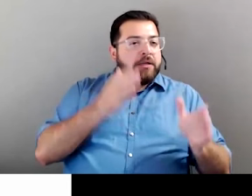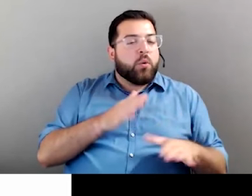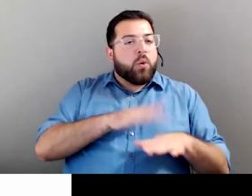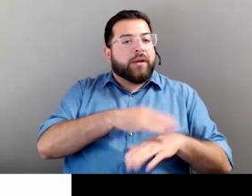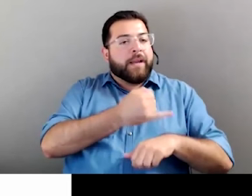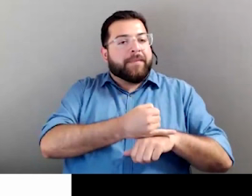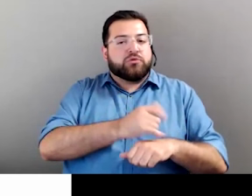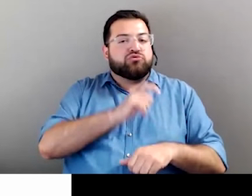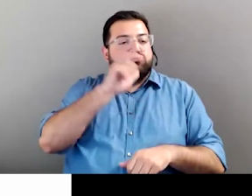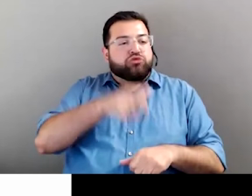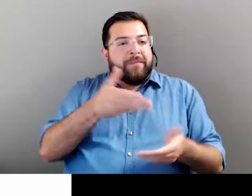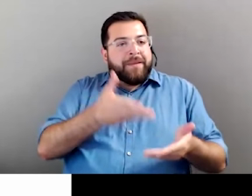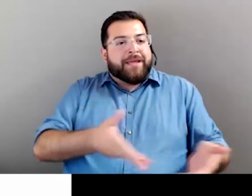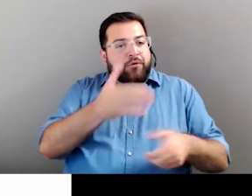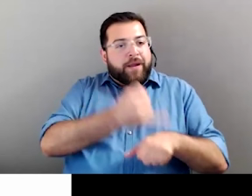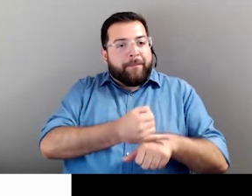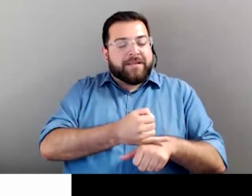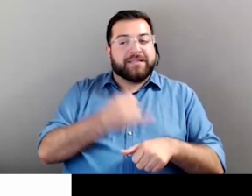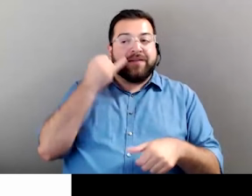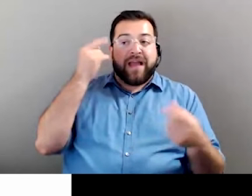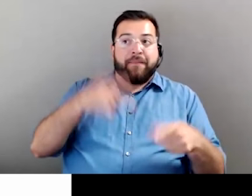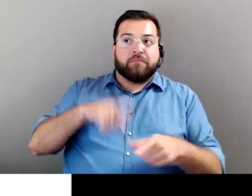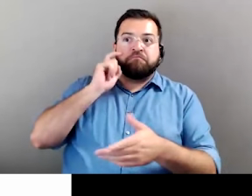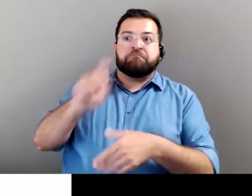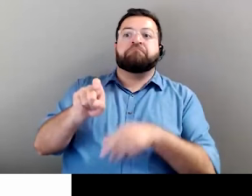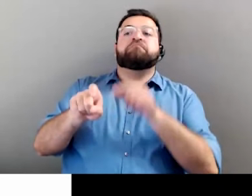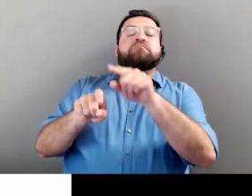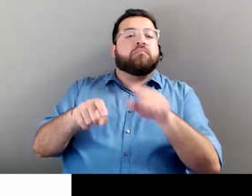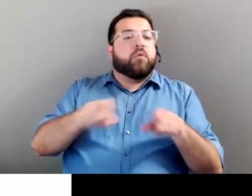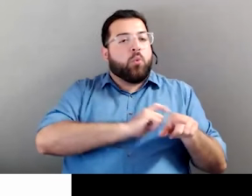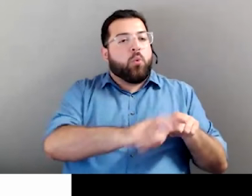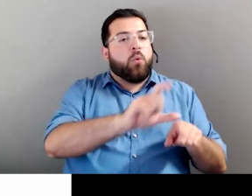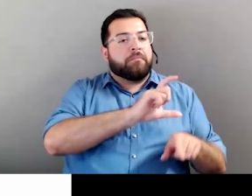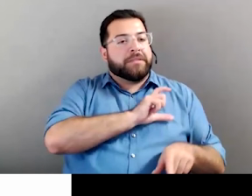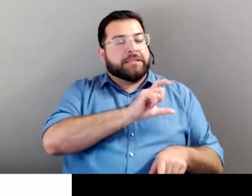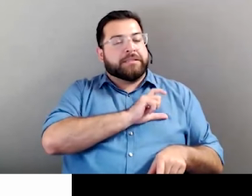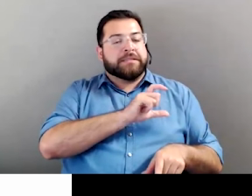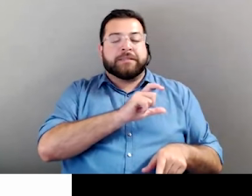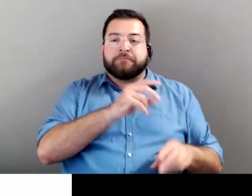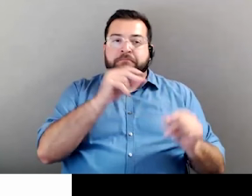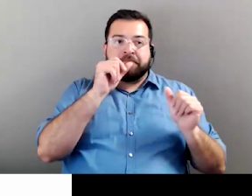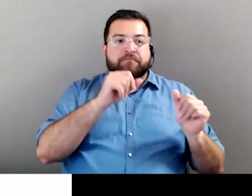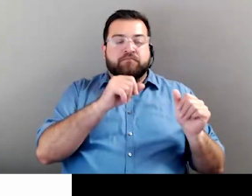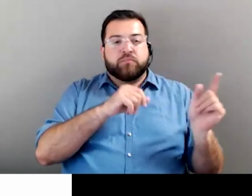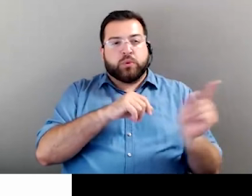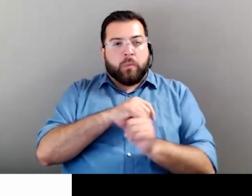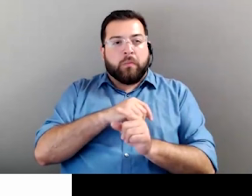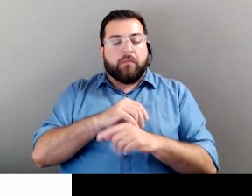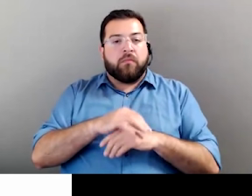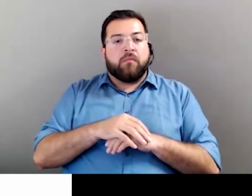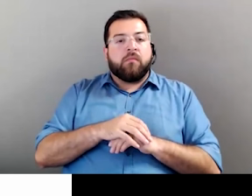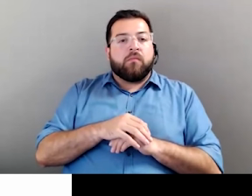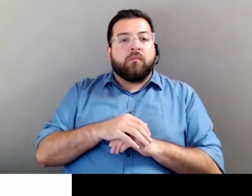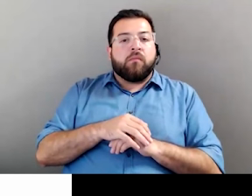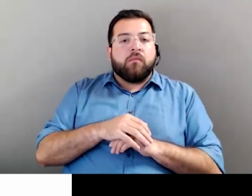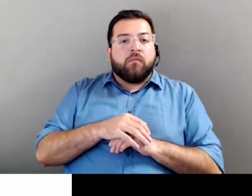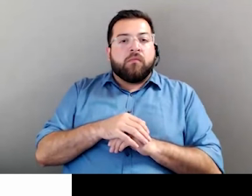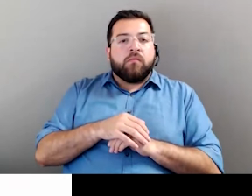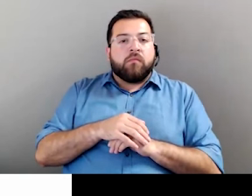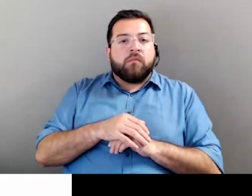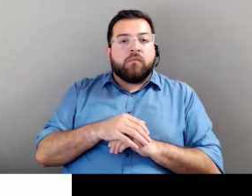right? And if you happen to see this person, that you would call campus PD right away. So question, the girl that got murdered like